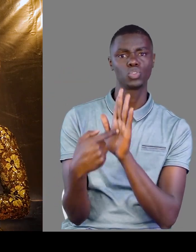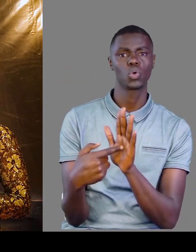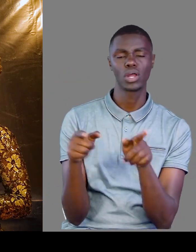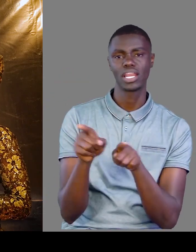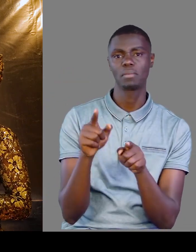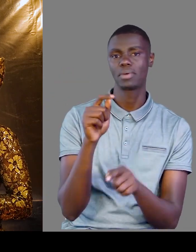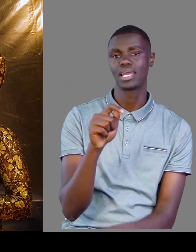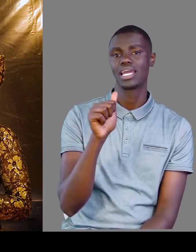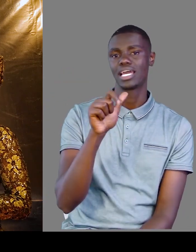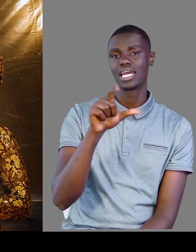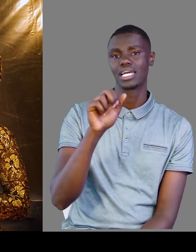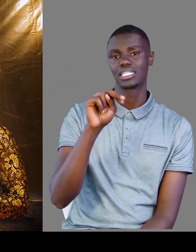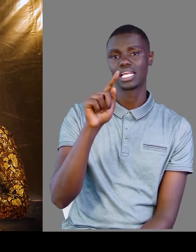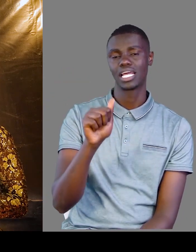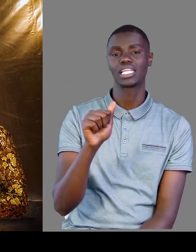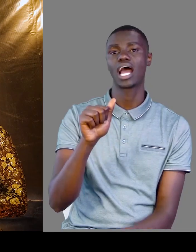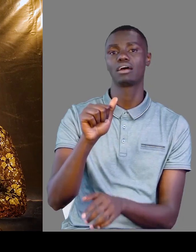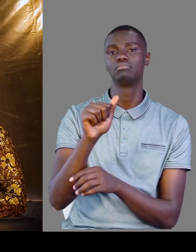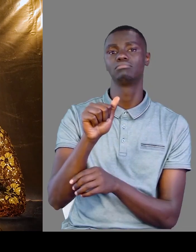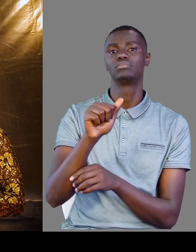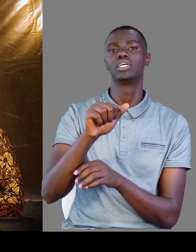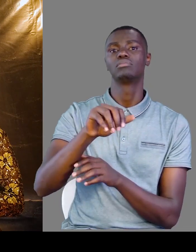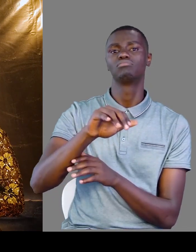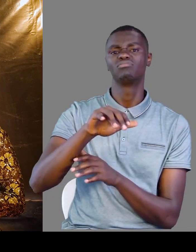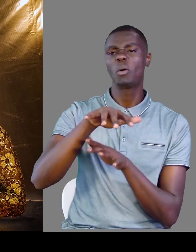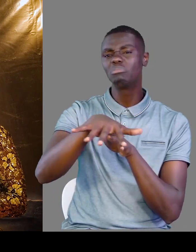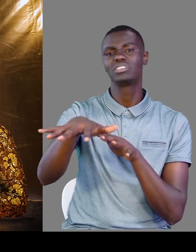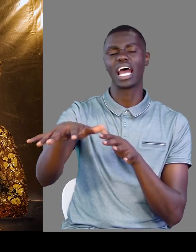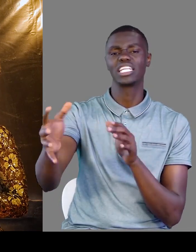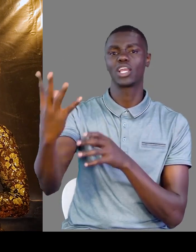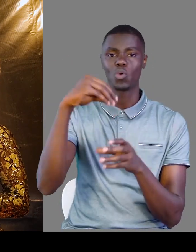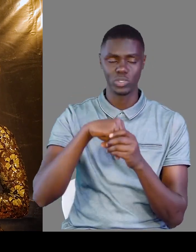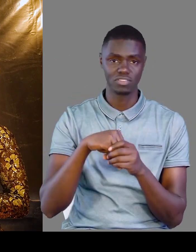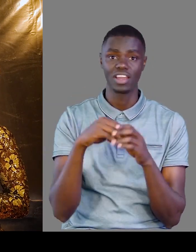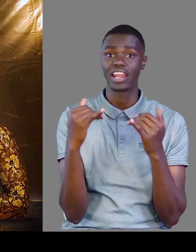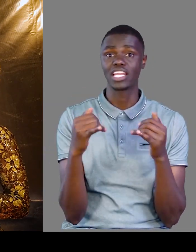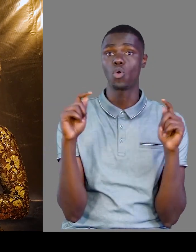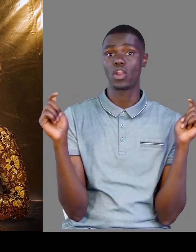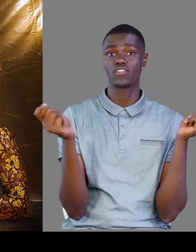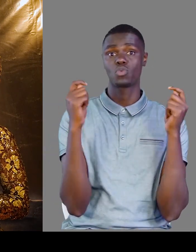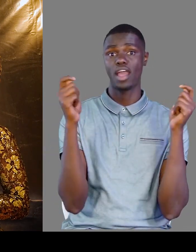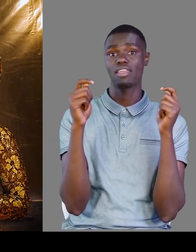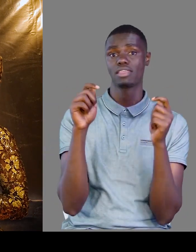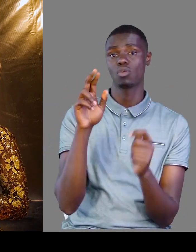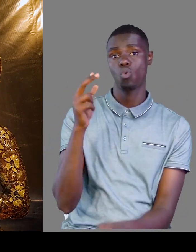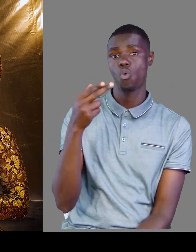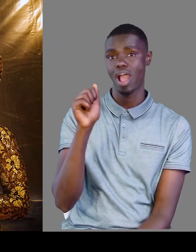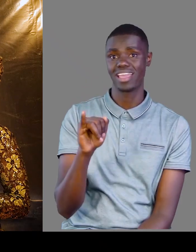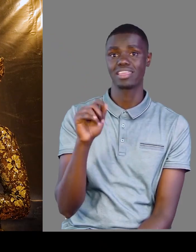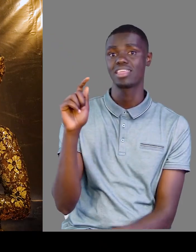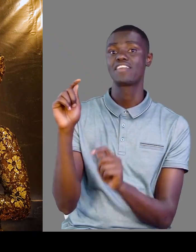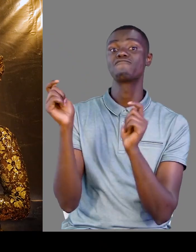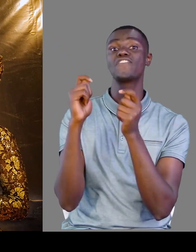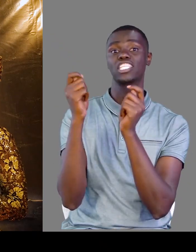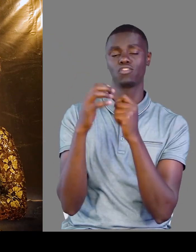Talanta Mtaani Inclusive tukifanya na Science TV, lakini sasa Science TV itakuwa ikifanya Uhai Festival. So hiyo ndio uhusiano wangu na Science